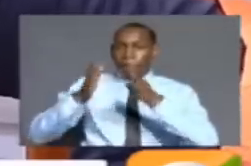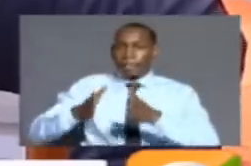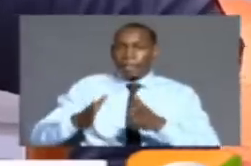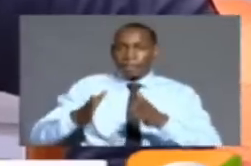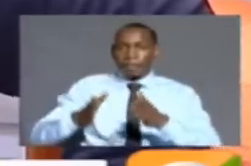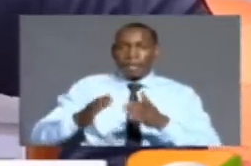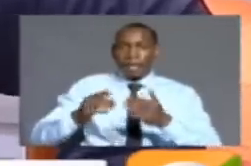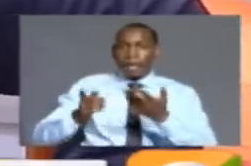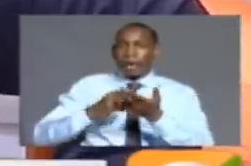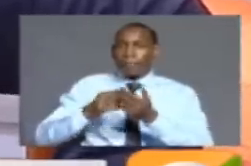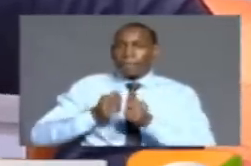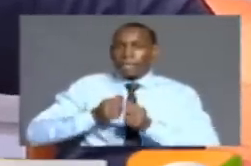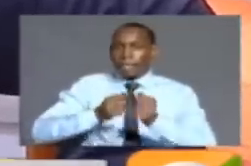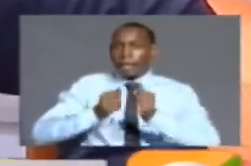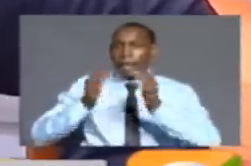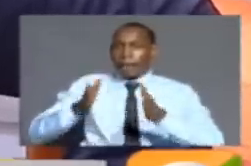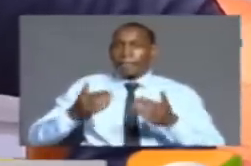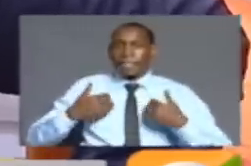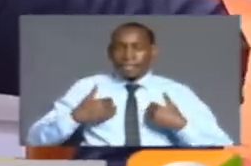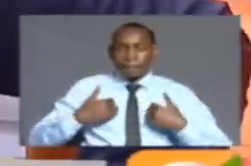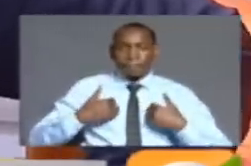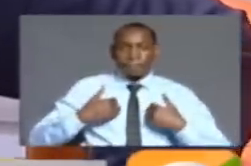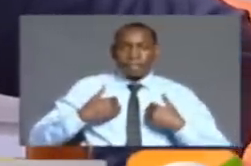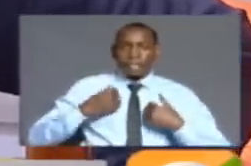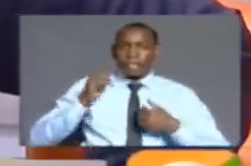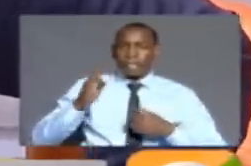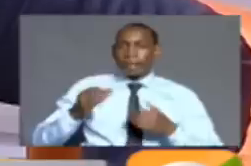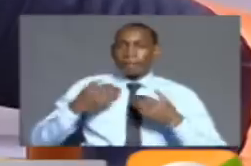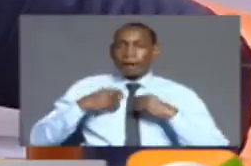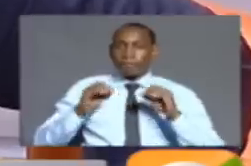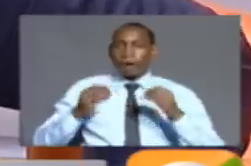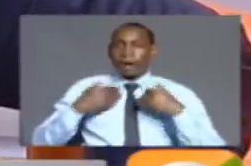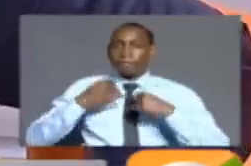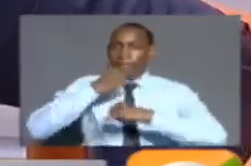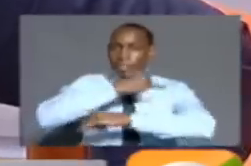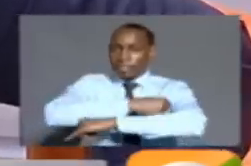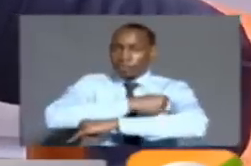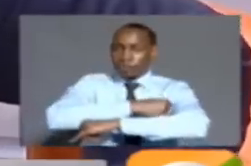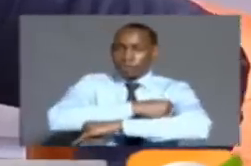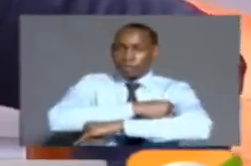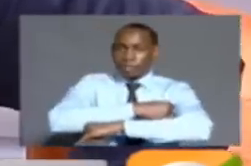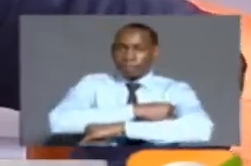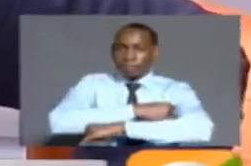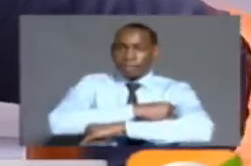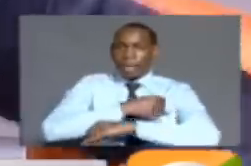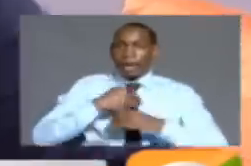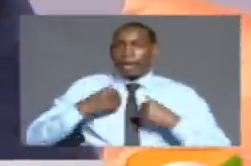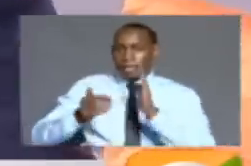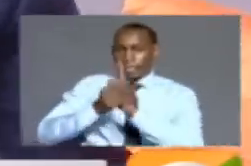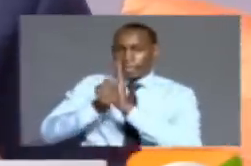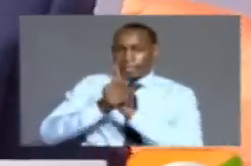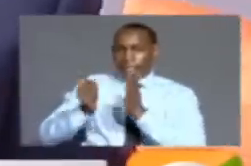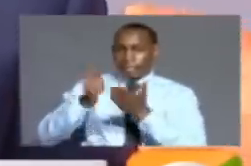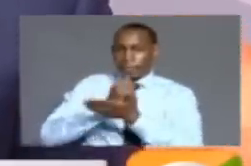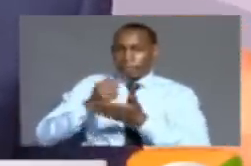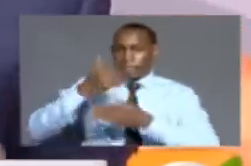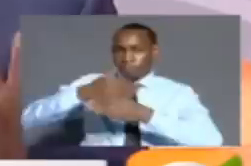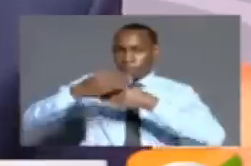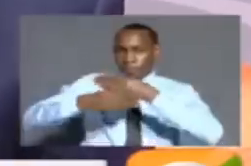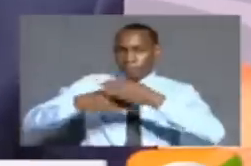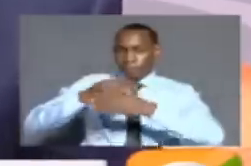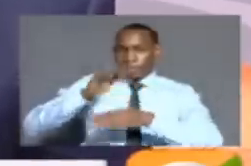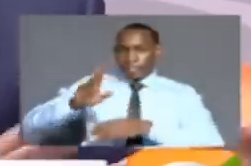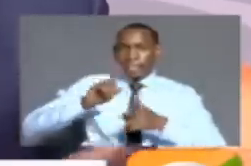have? How many carpenters do you have? Okay? Mm. If you don't have, there's an institution there. Do a skills audit. Build that.